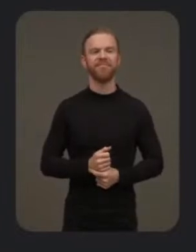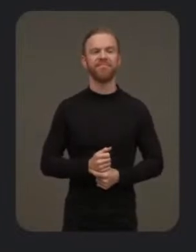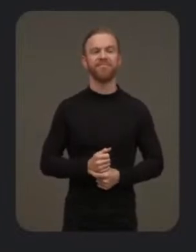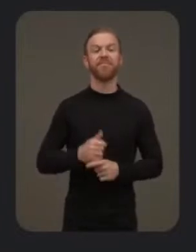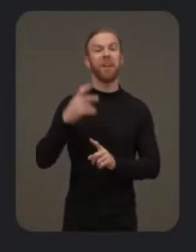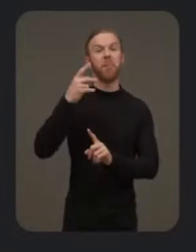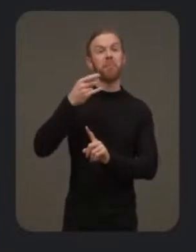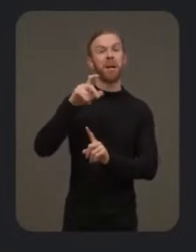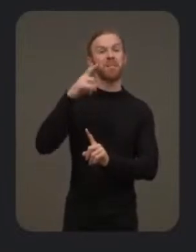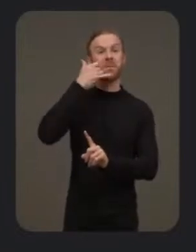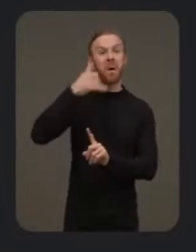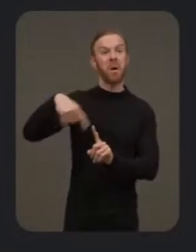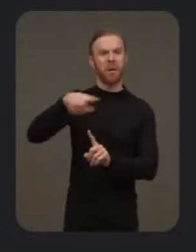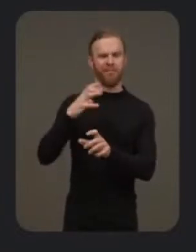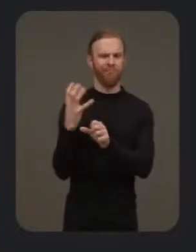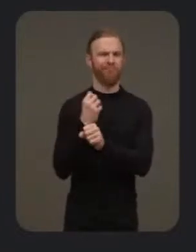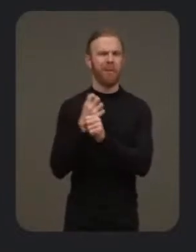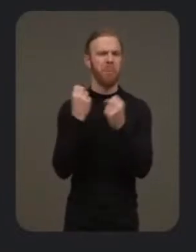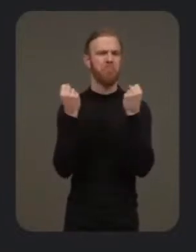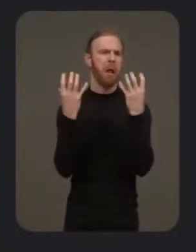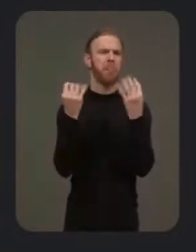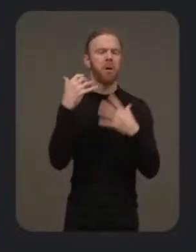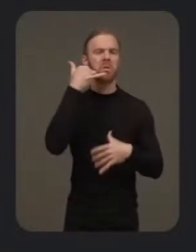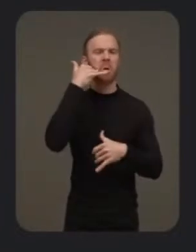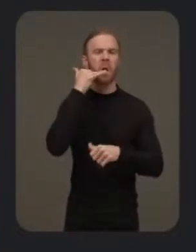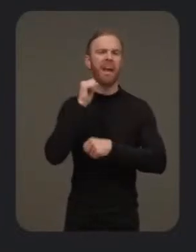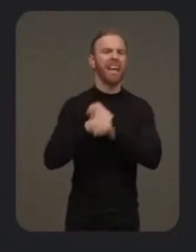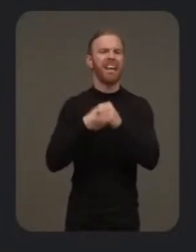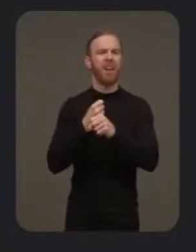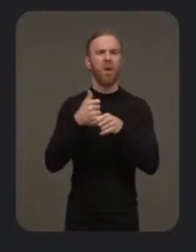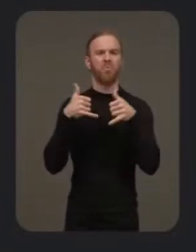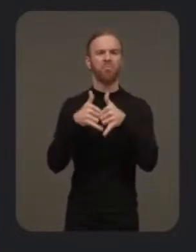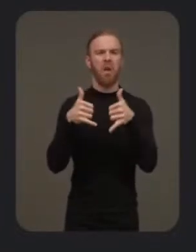Our Pixel phones won multiple Phone of the Year awards.